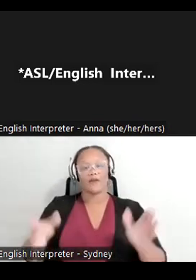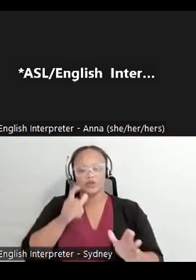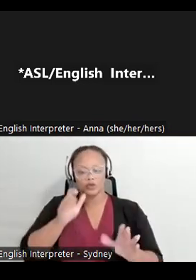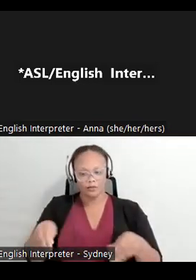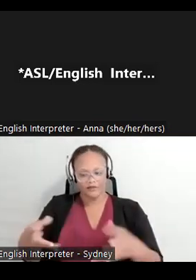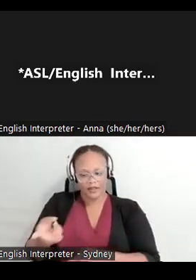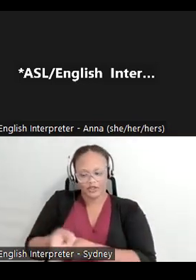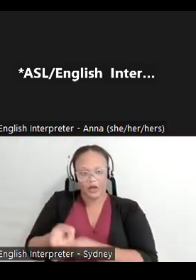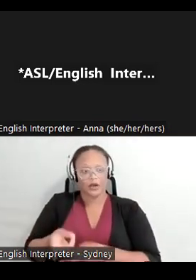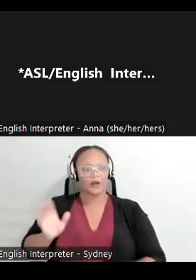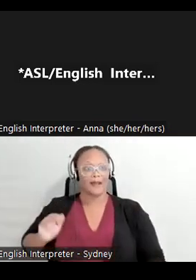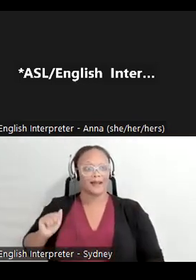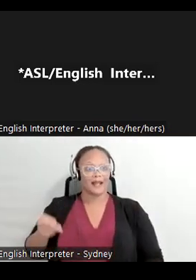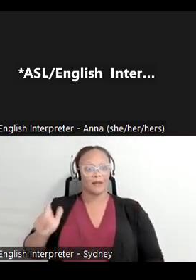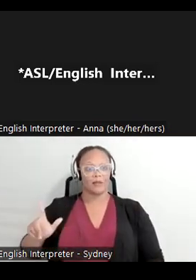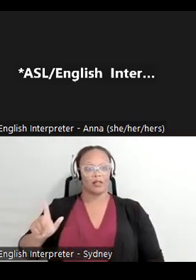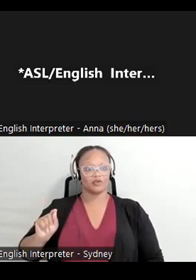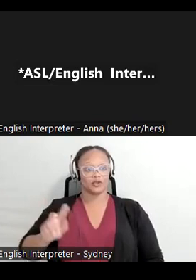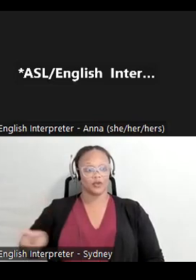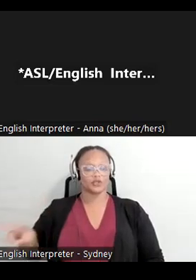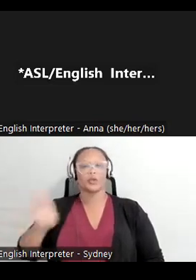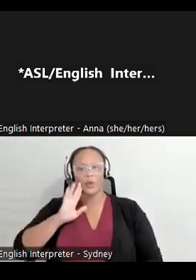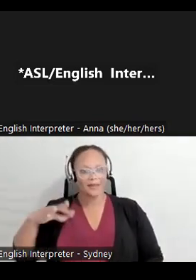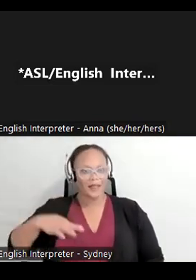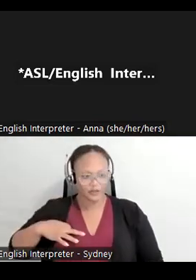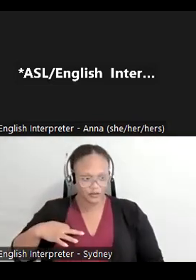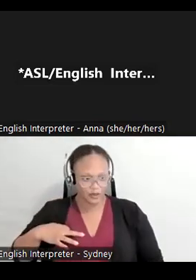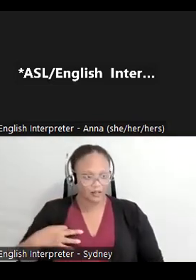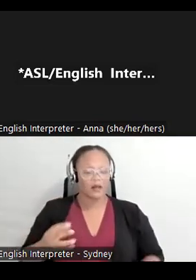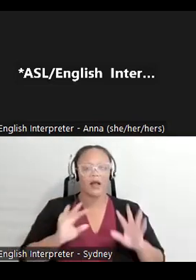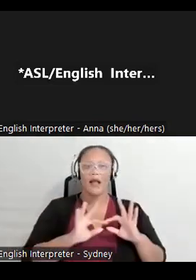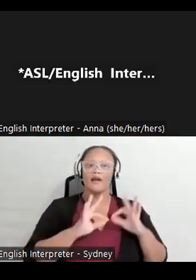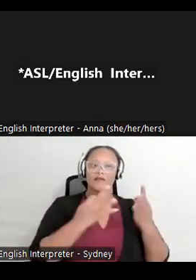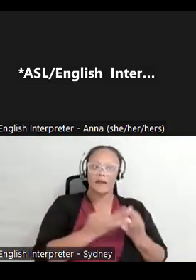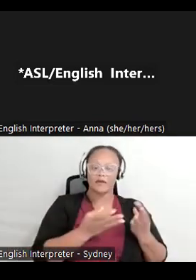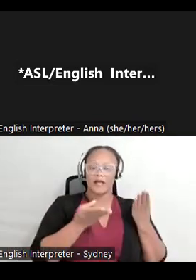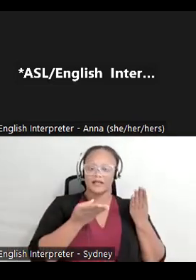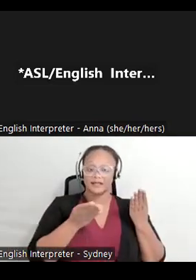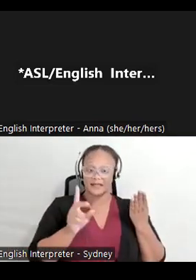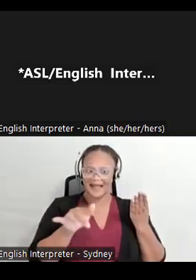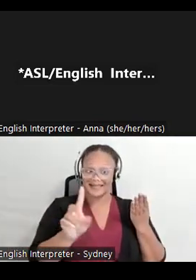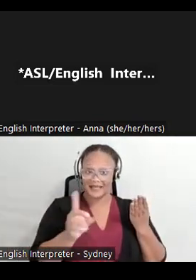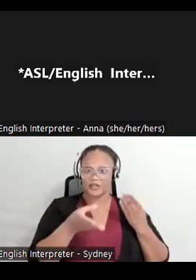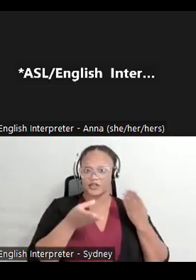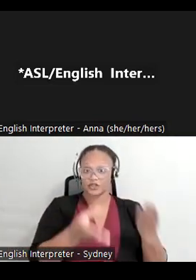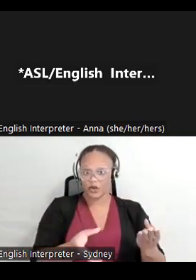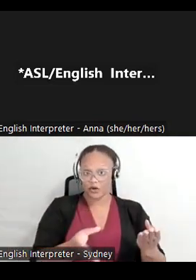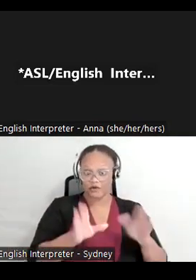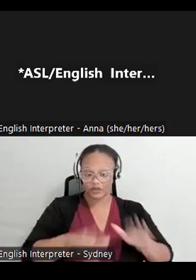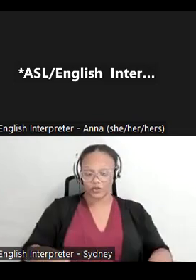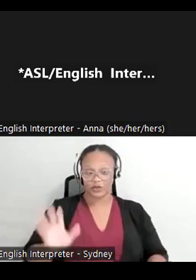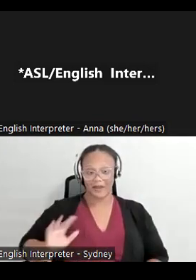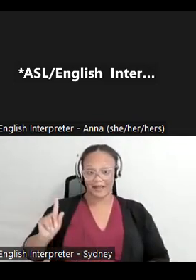neighbor providers who served children in April 2022 but are no longer serving children enrolled in a voucher